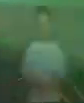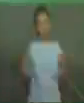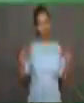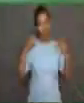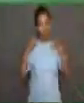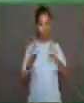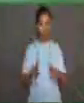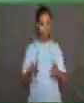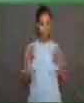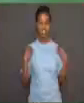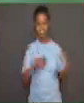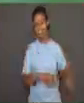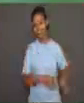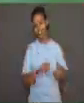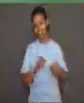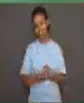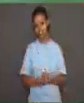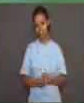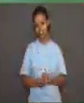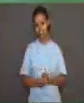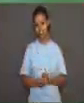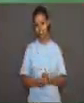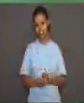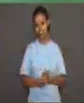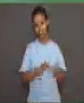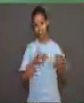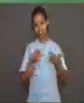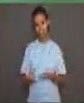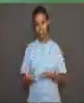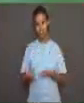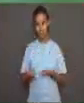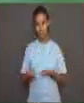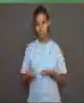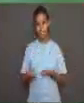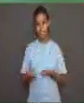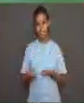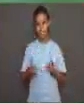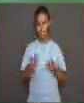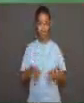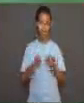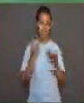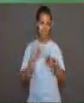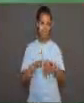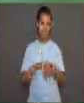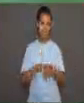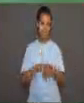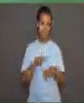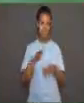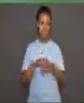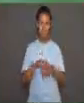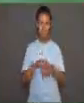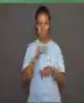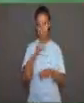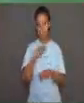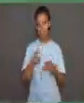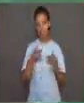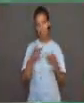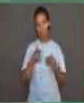Hello, teacher. Hello, students. Welcome to today's lesson on human